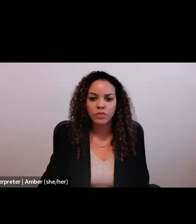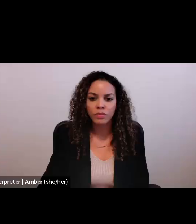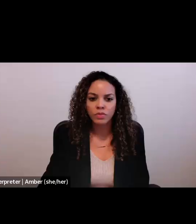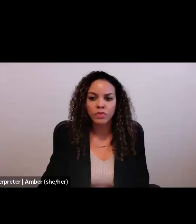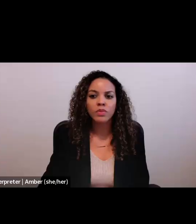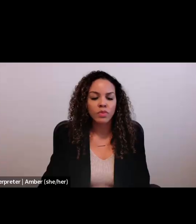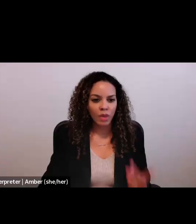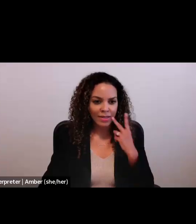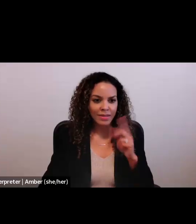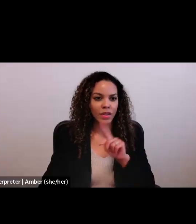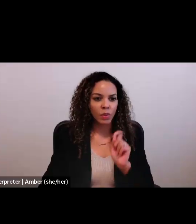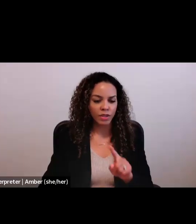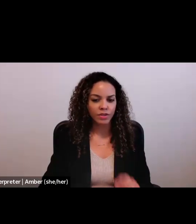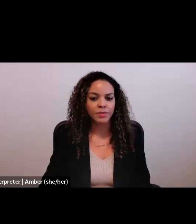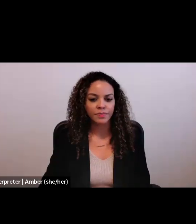have one.